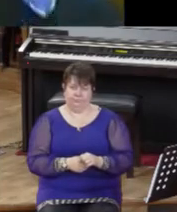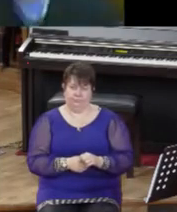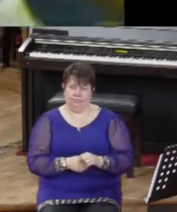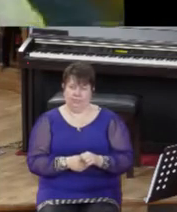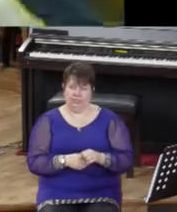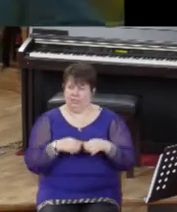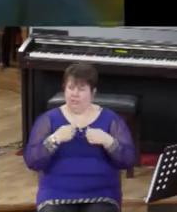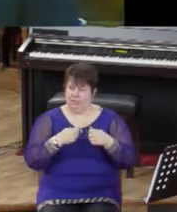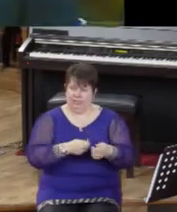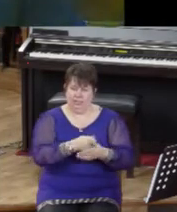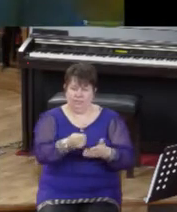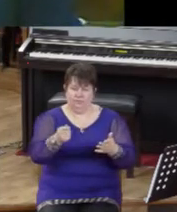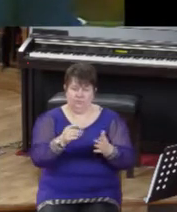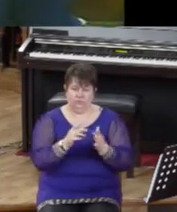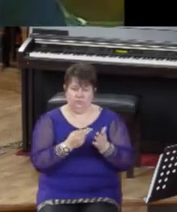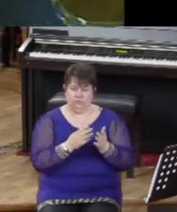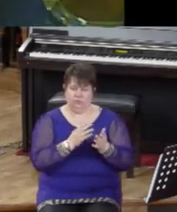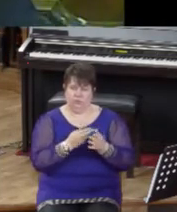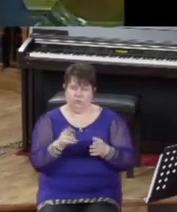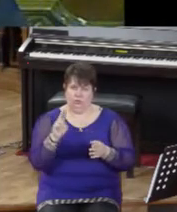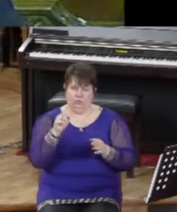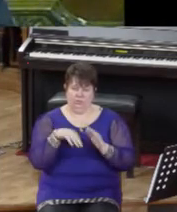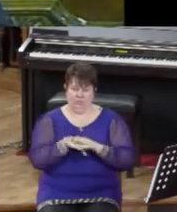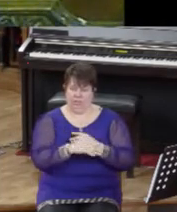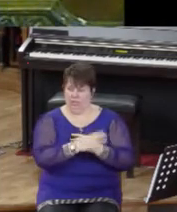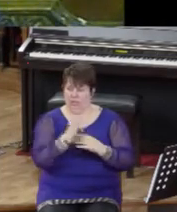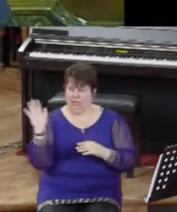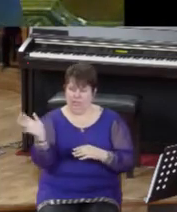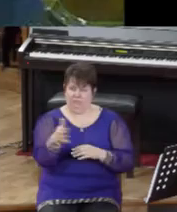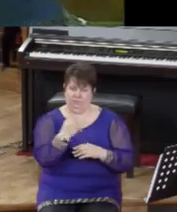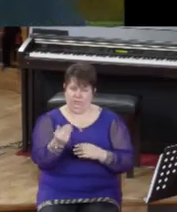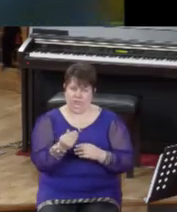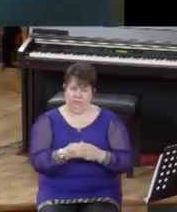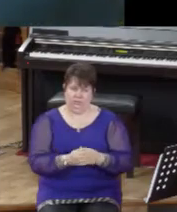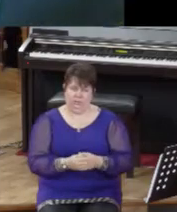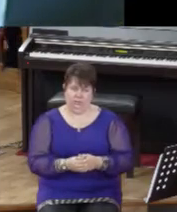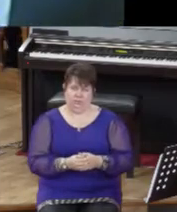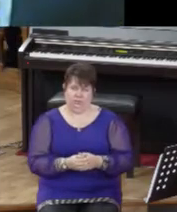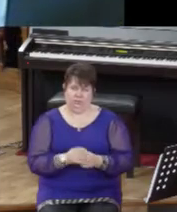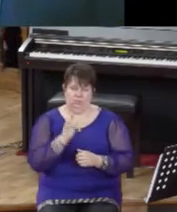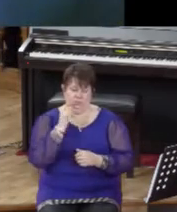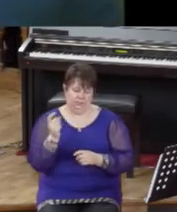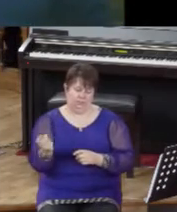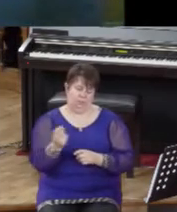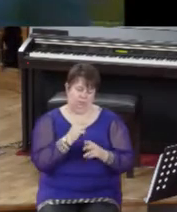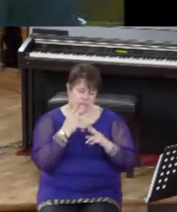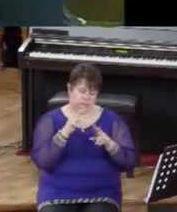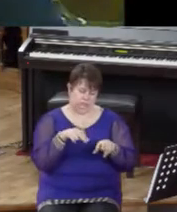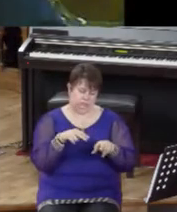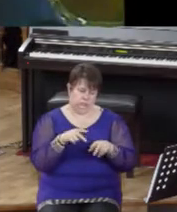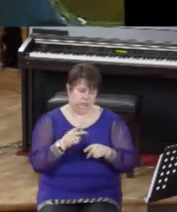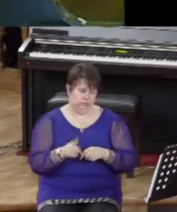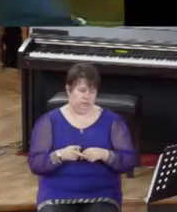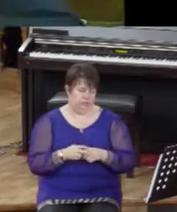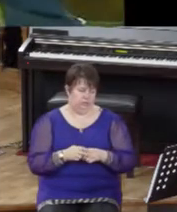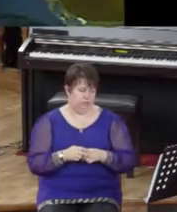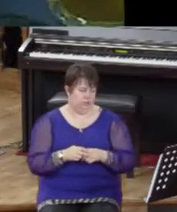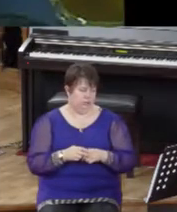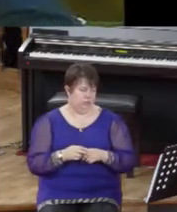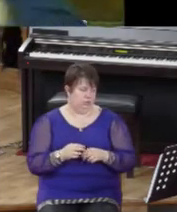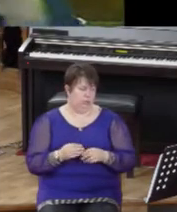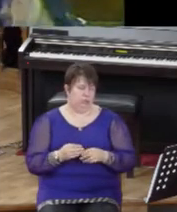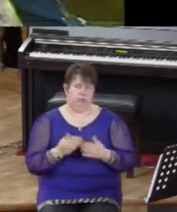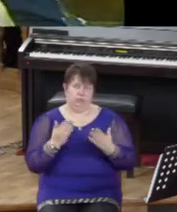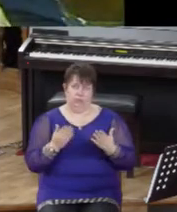that feeds hope into our hearts. We'll come back to look at that in just a moment. But before that, let's sing a song